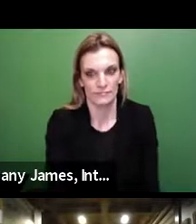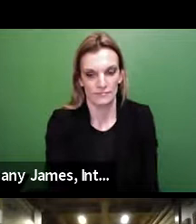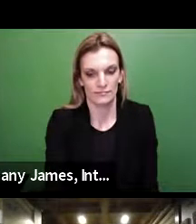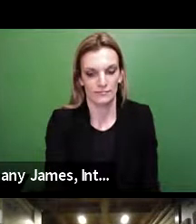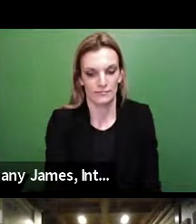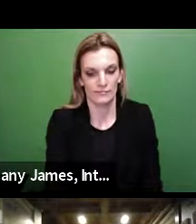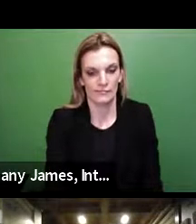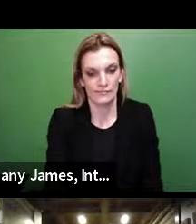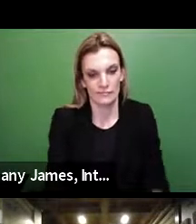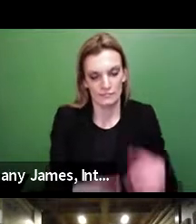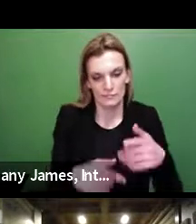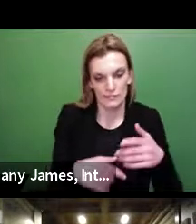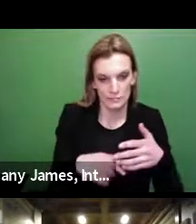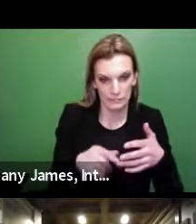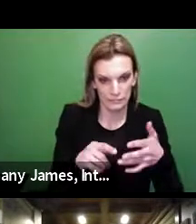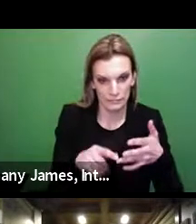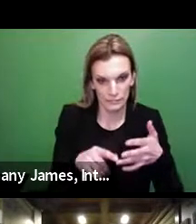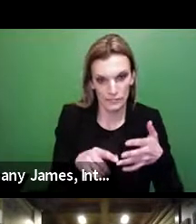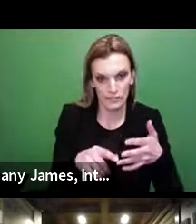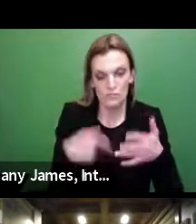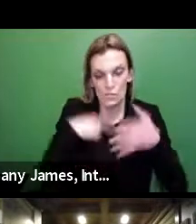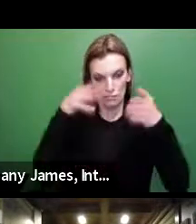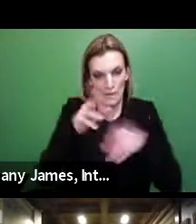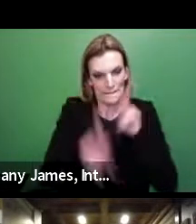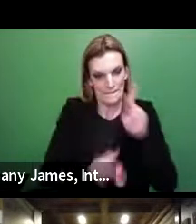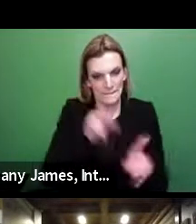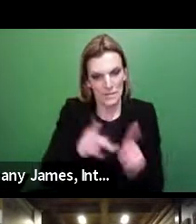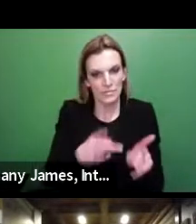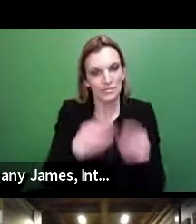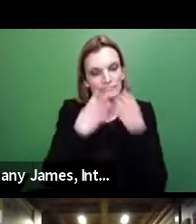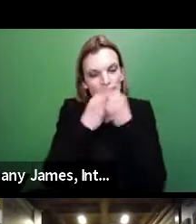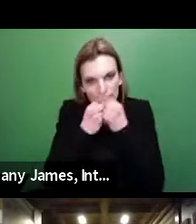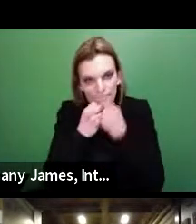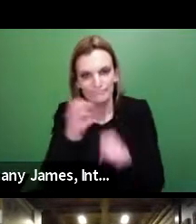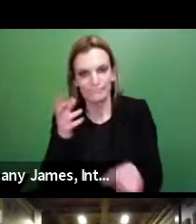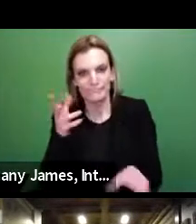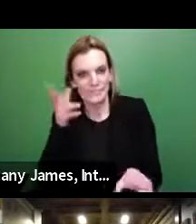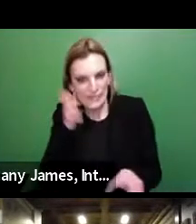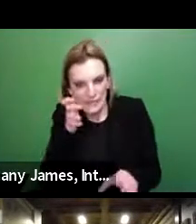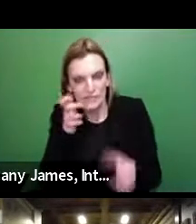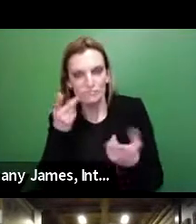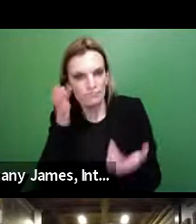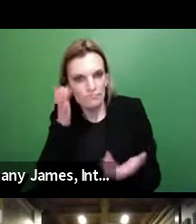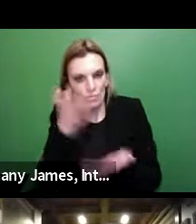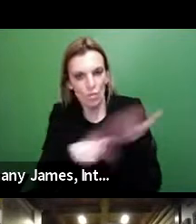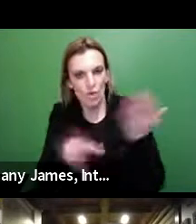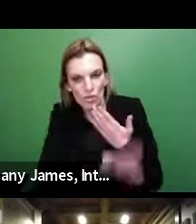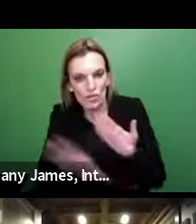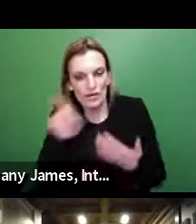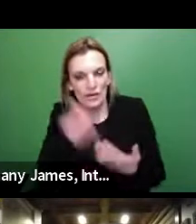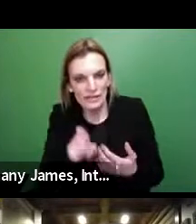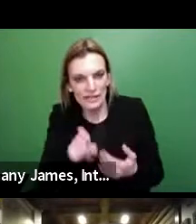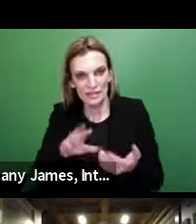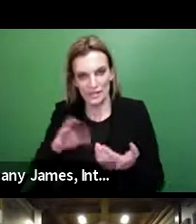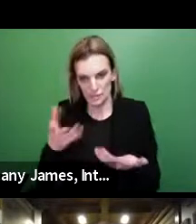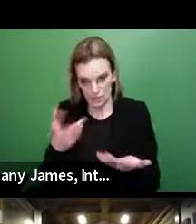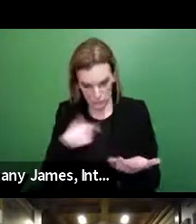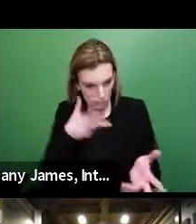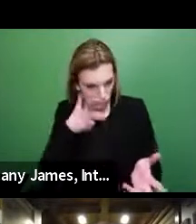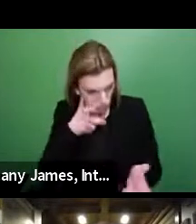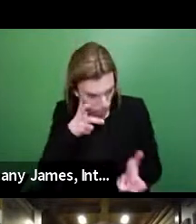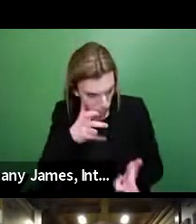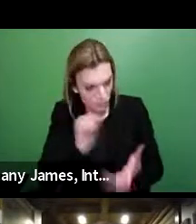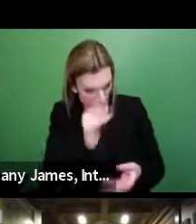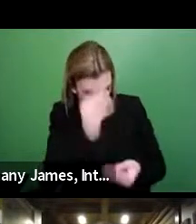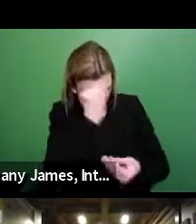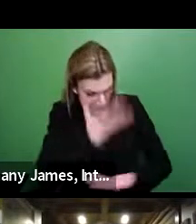and understanding the needs of our Michigan communities. We supported the MEA social services